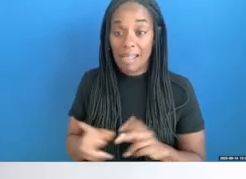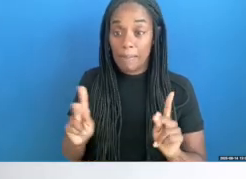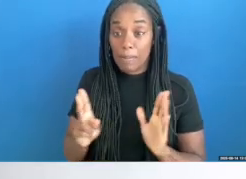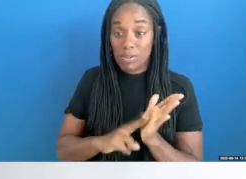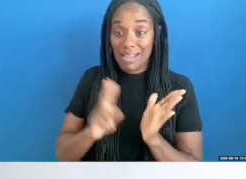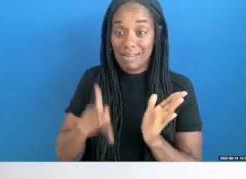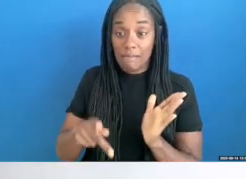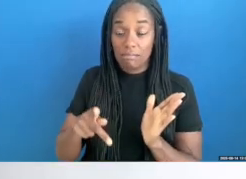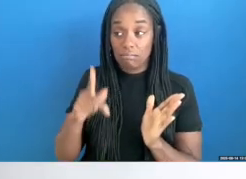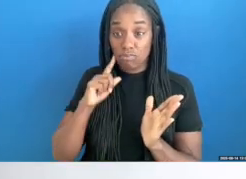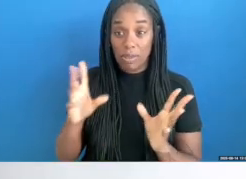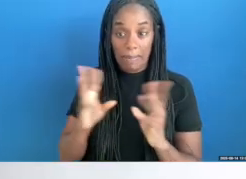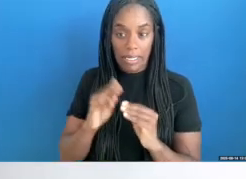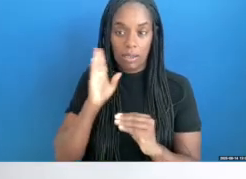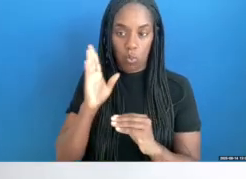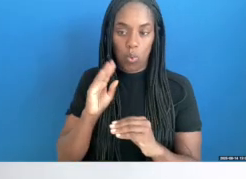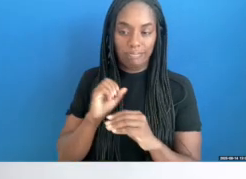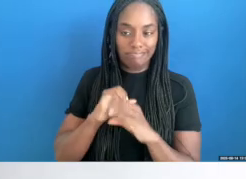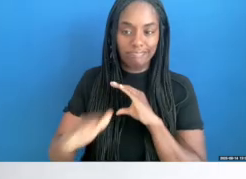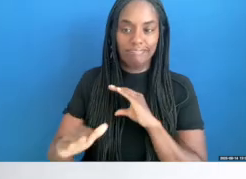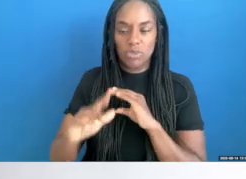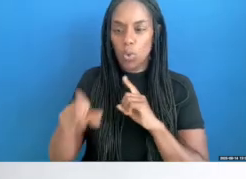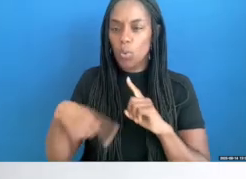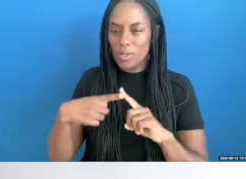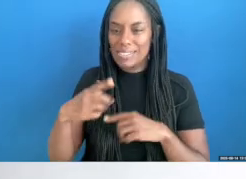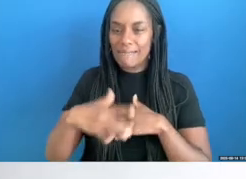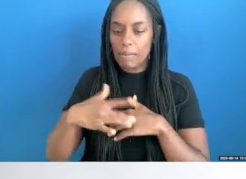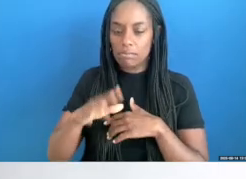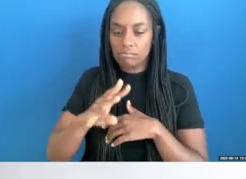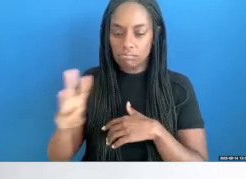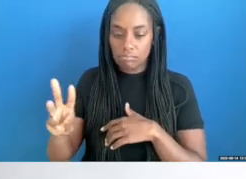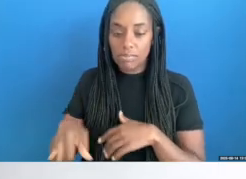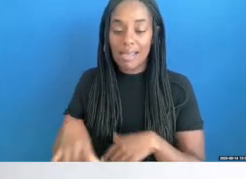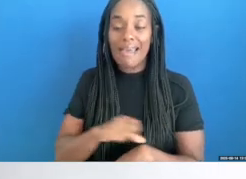available. Staff will drop the link to the webpage in the chat.